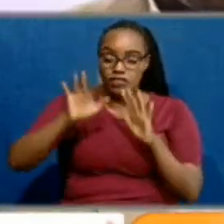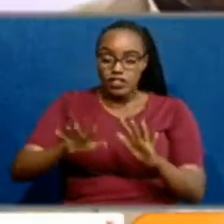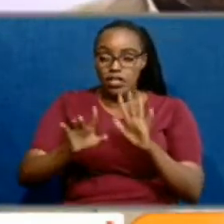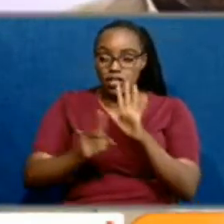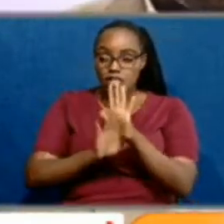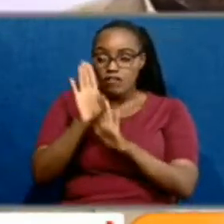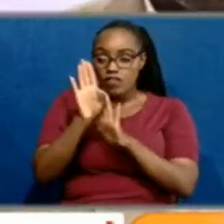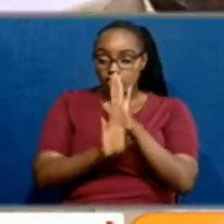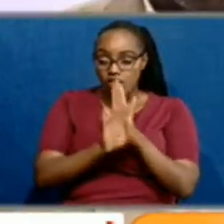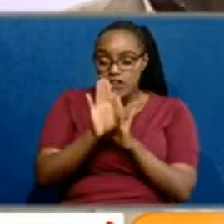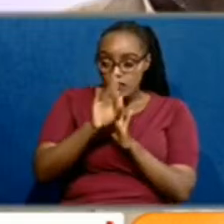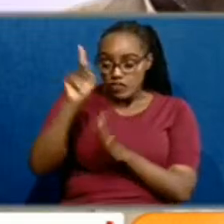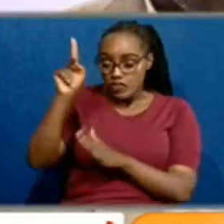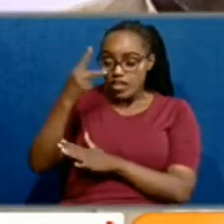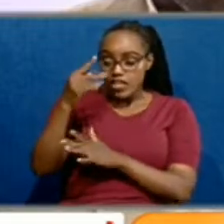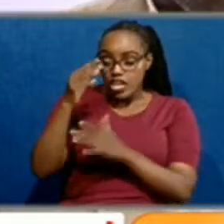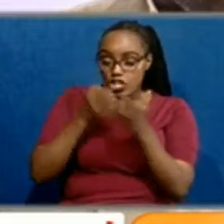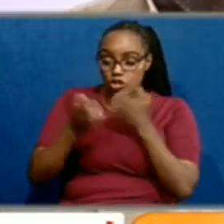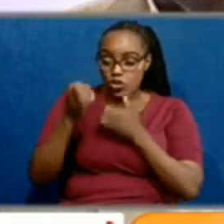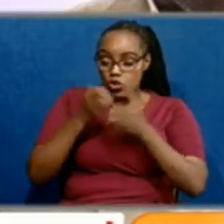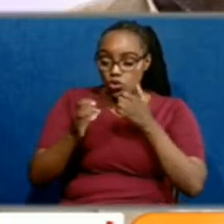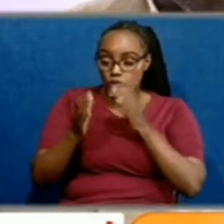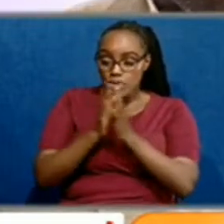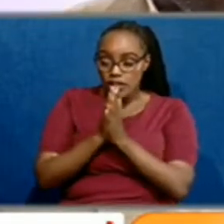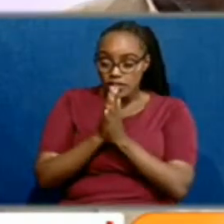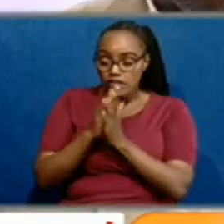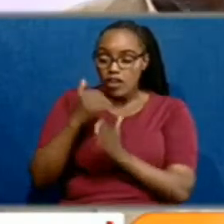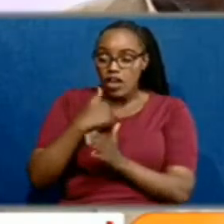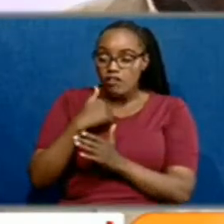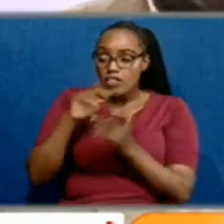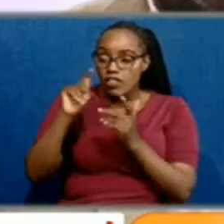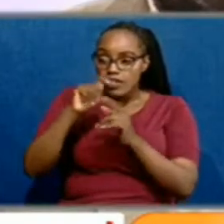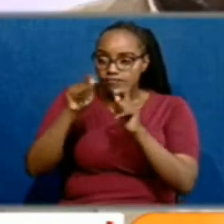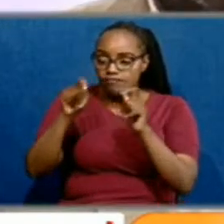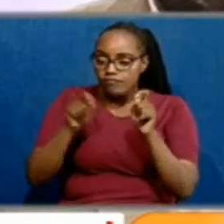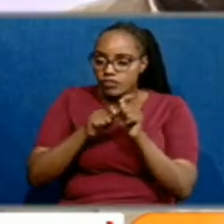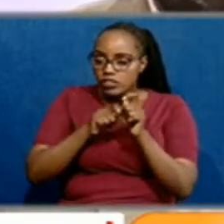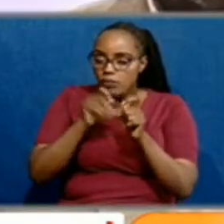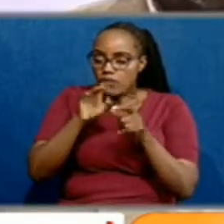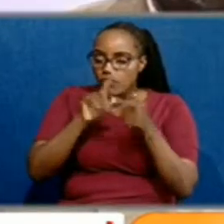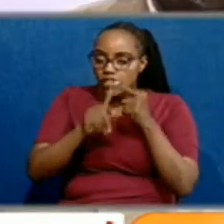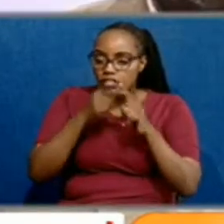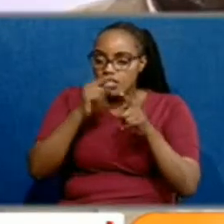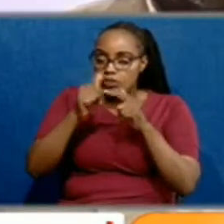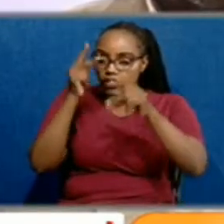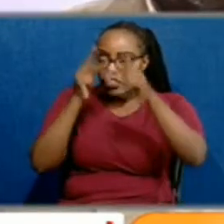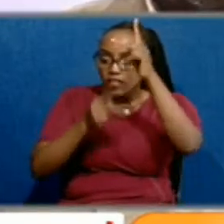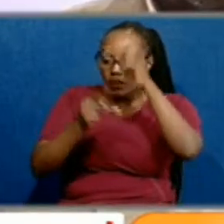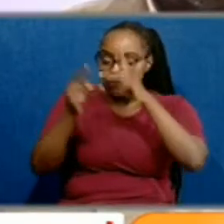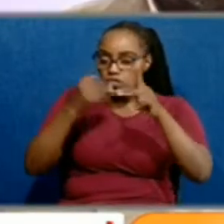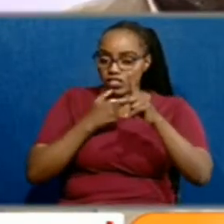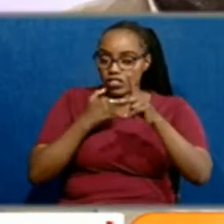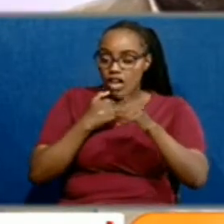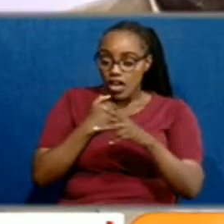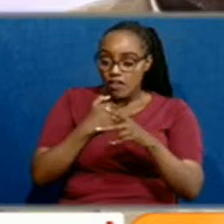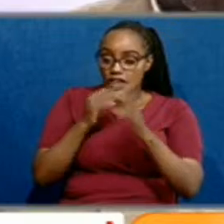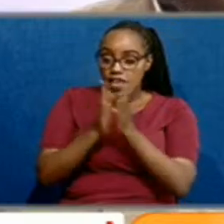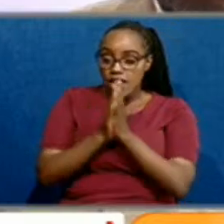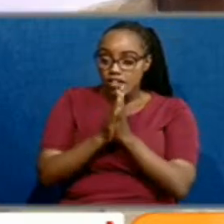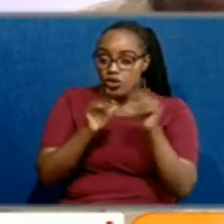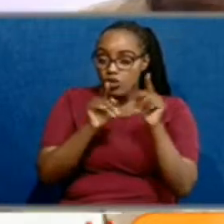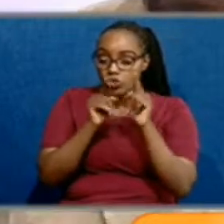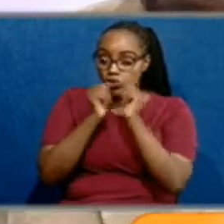the Kenyan economy, looking at the type of standards that these professions are developing together with the